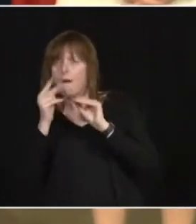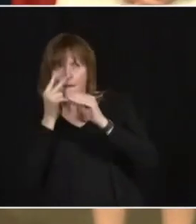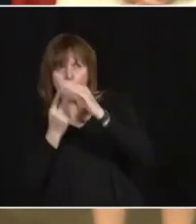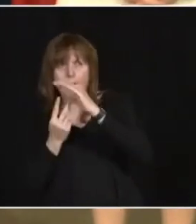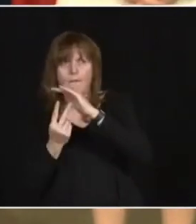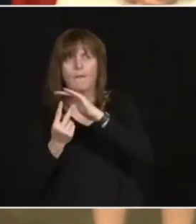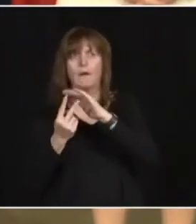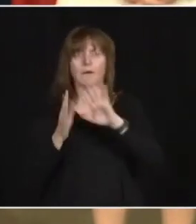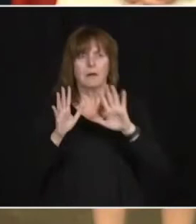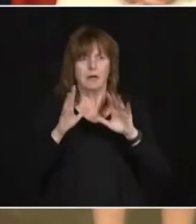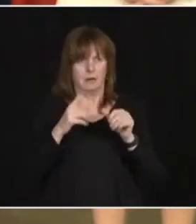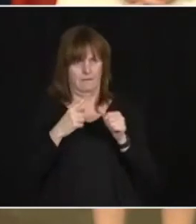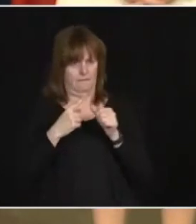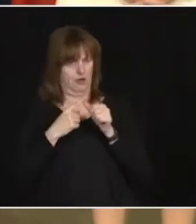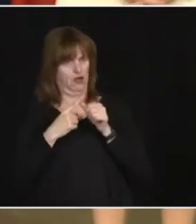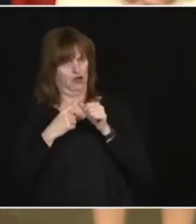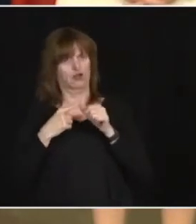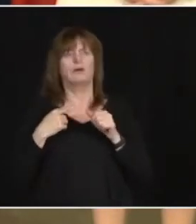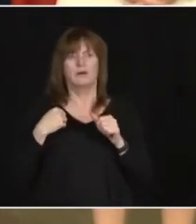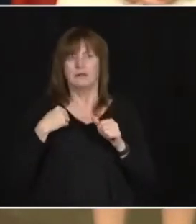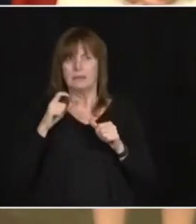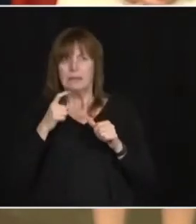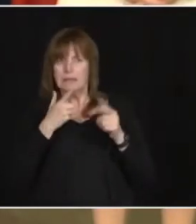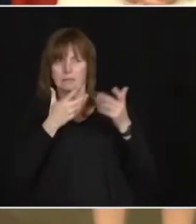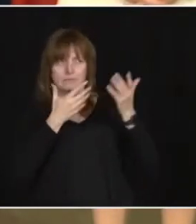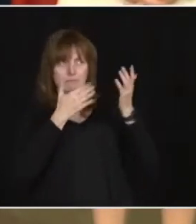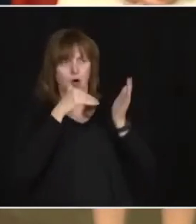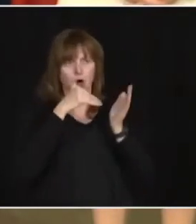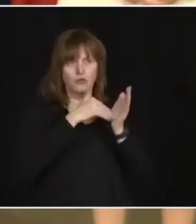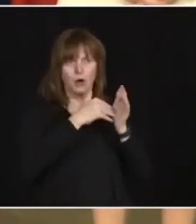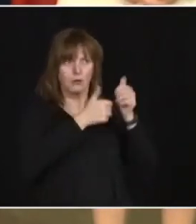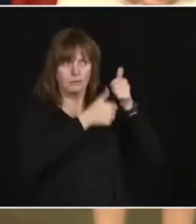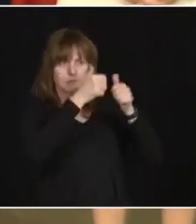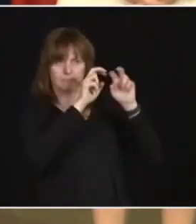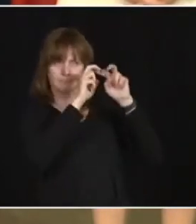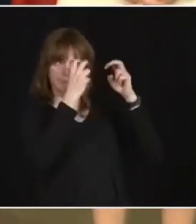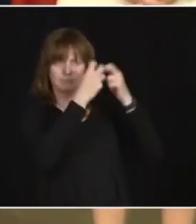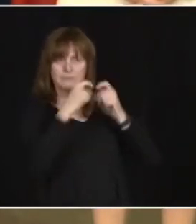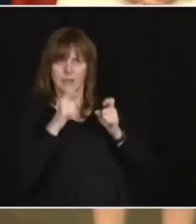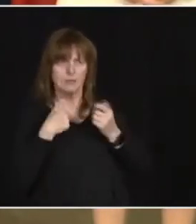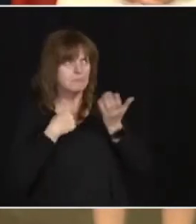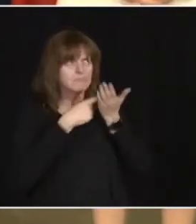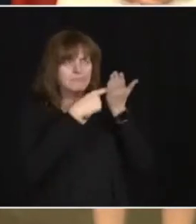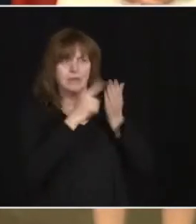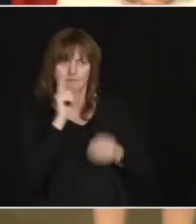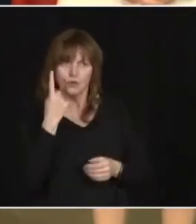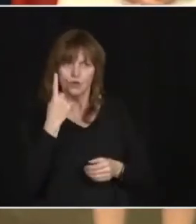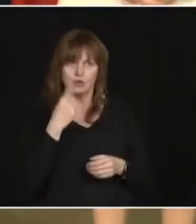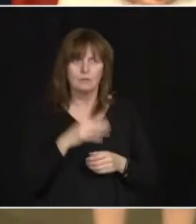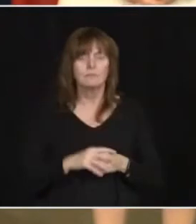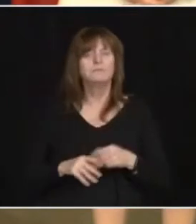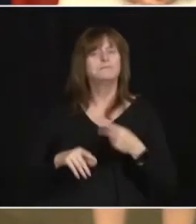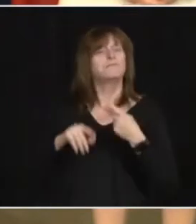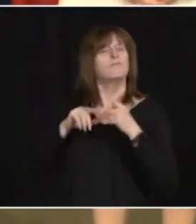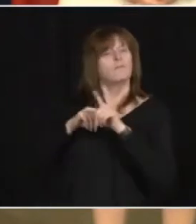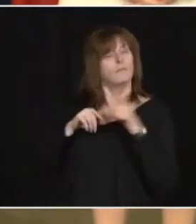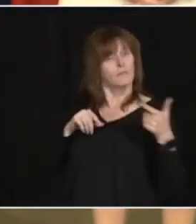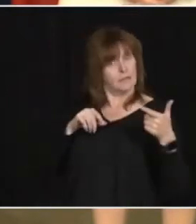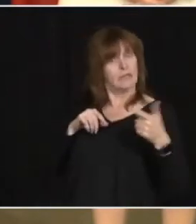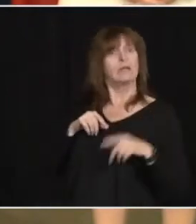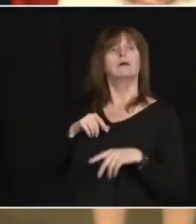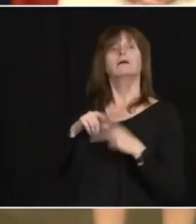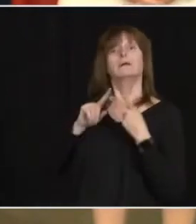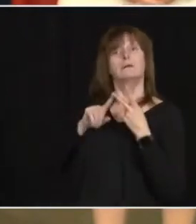with the command table. Okay, thank you. Thank you. And my second question is, and this was raised by my